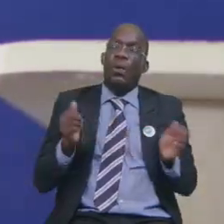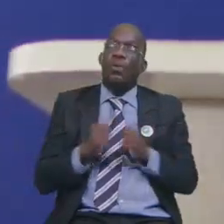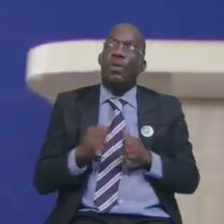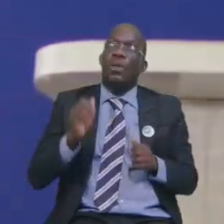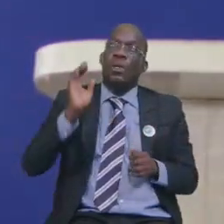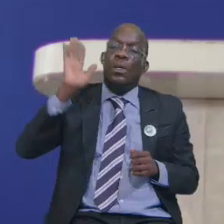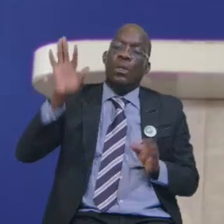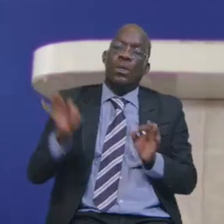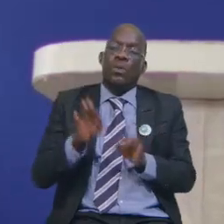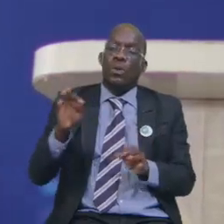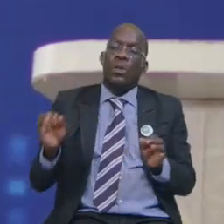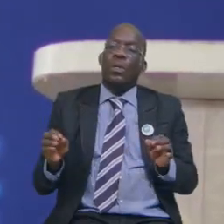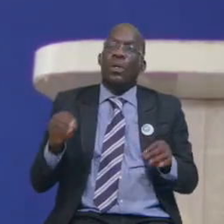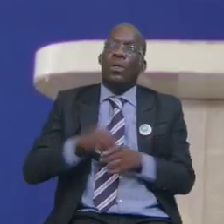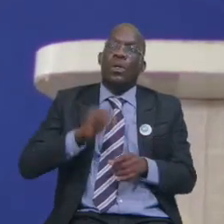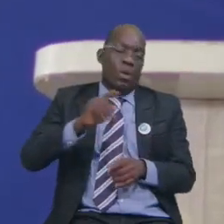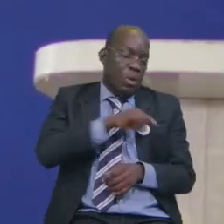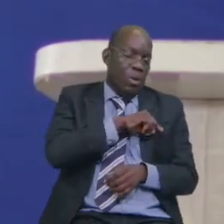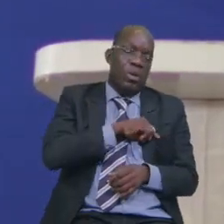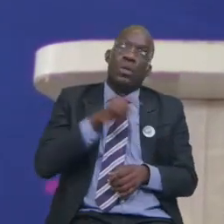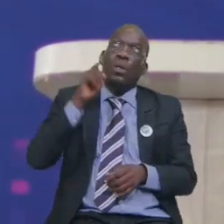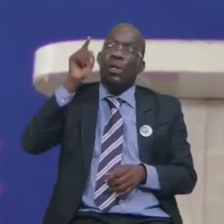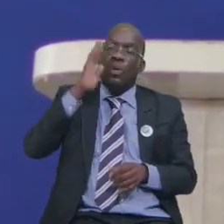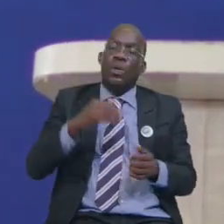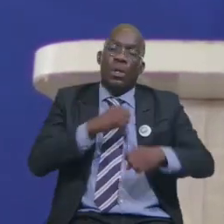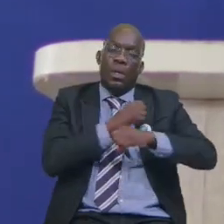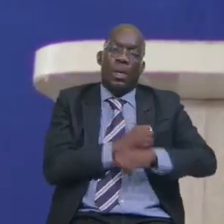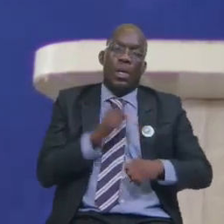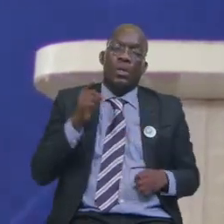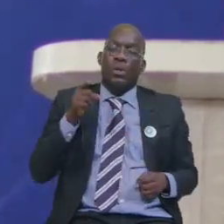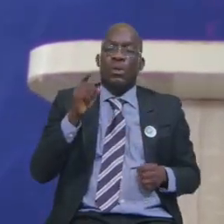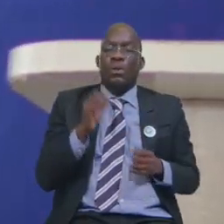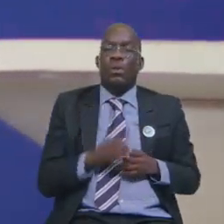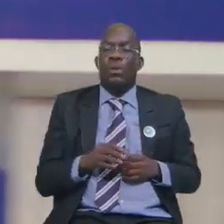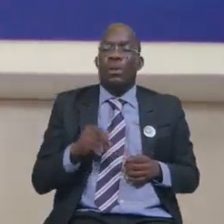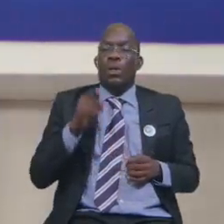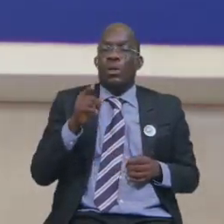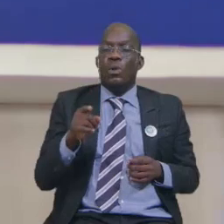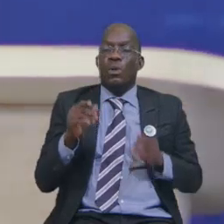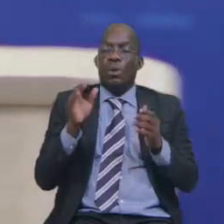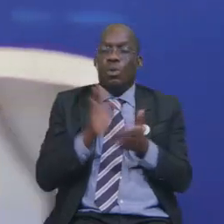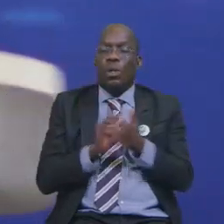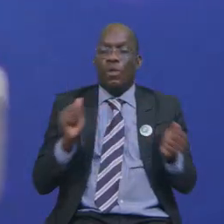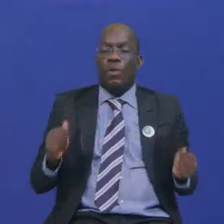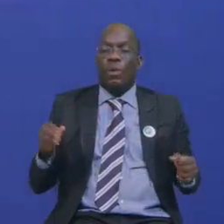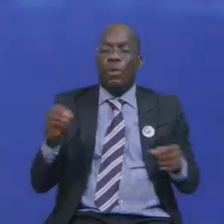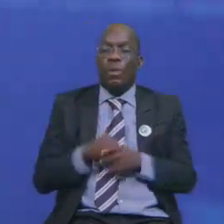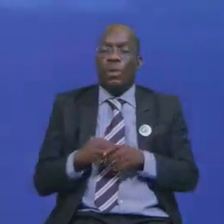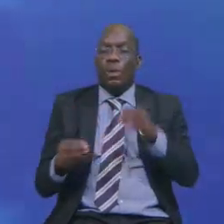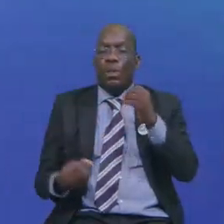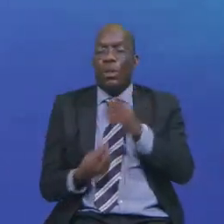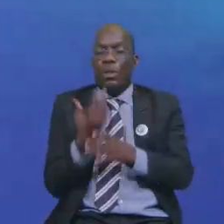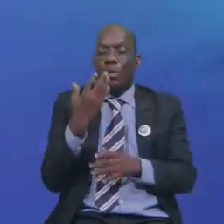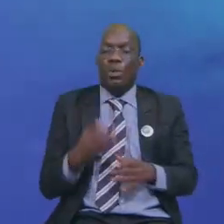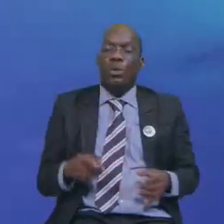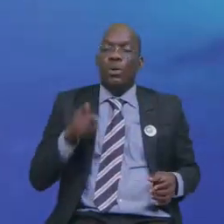conscience. With your conscience, He will guide you. You believe in growth. You